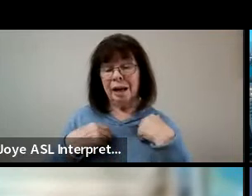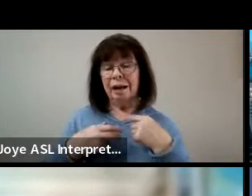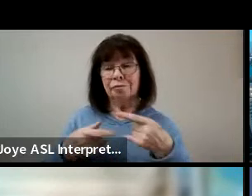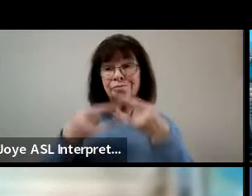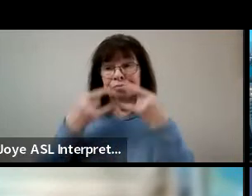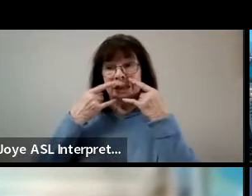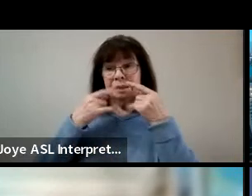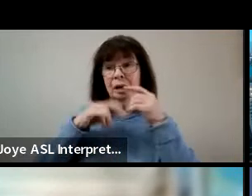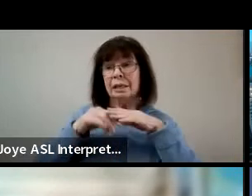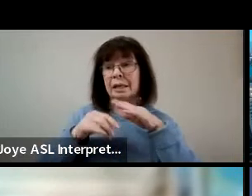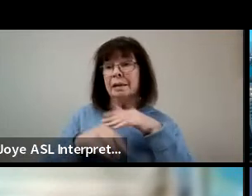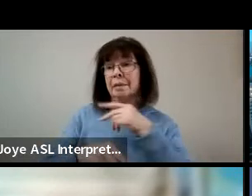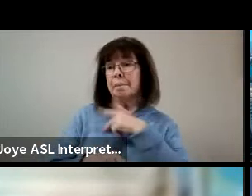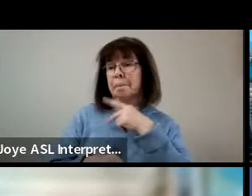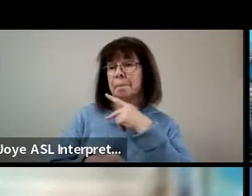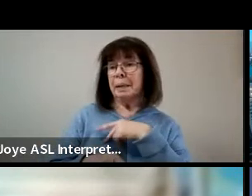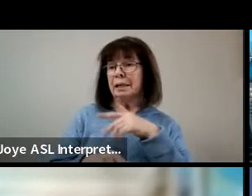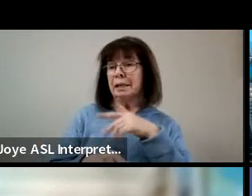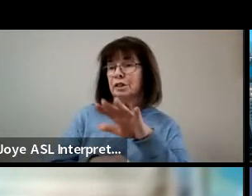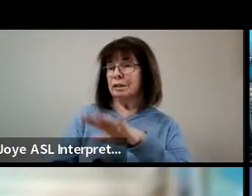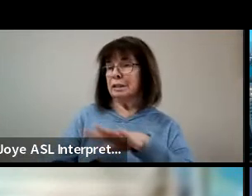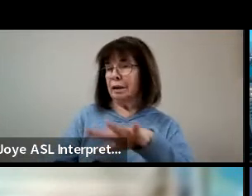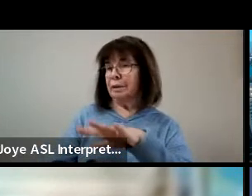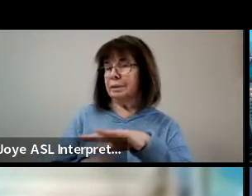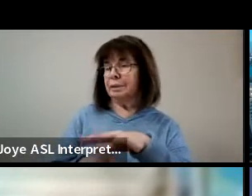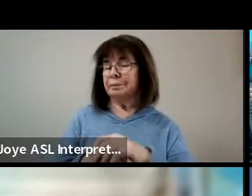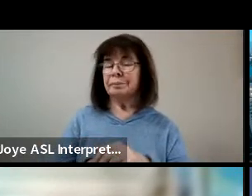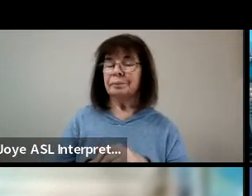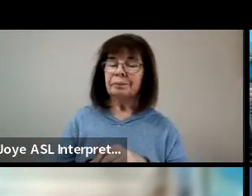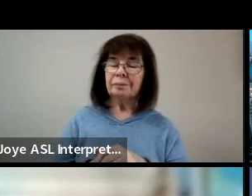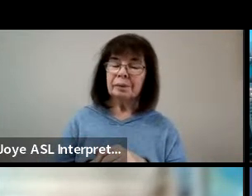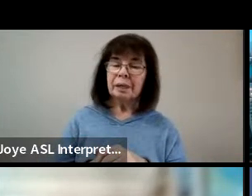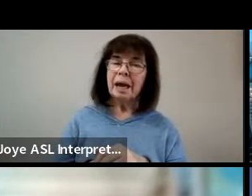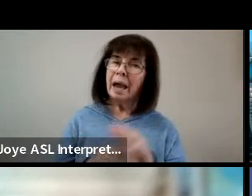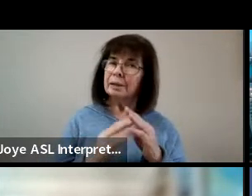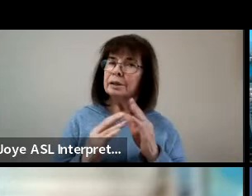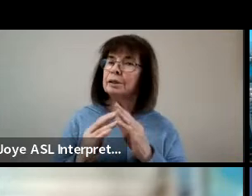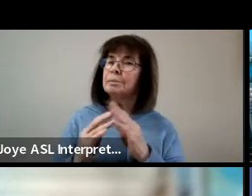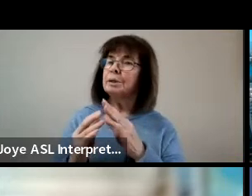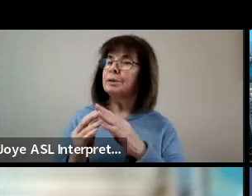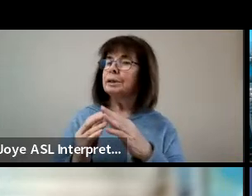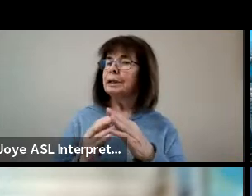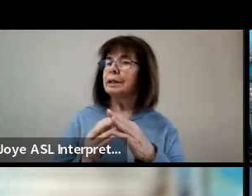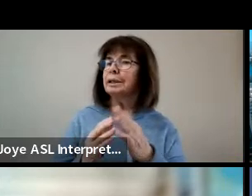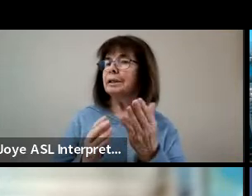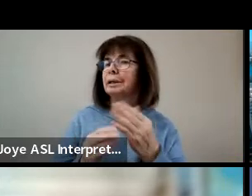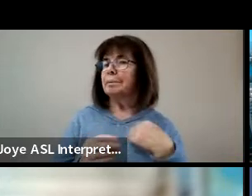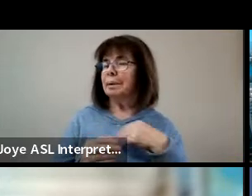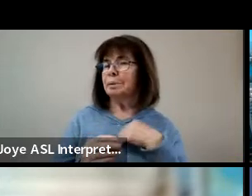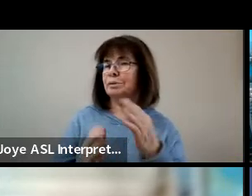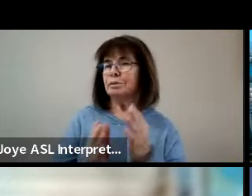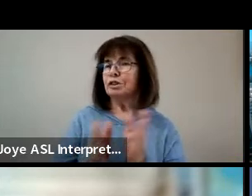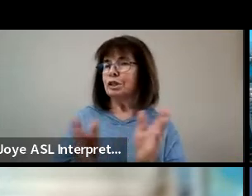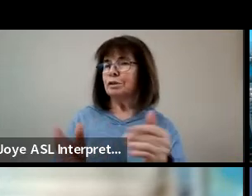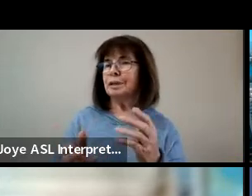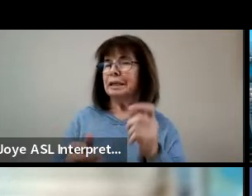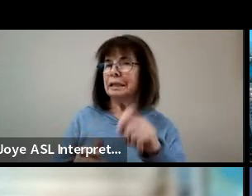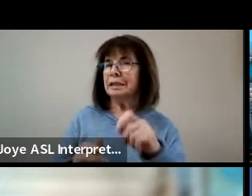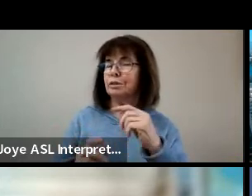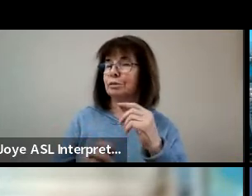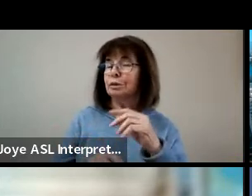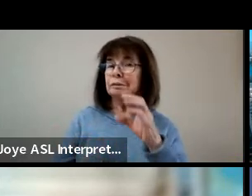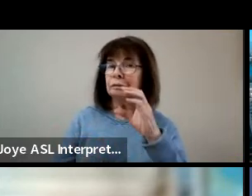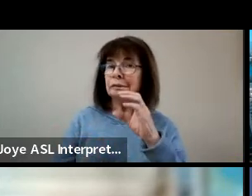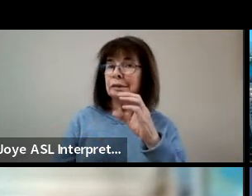of our communities, just community members in general who need to go seek care, not get infected. And so, but we know that